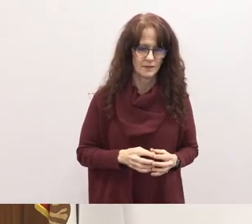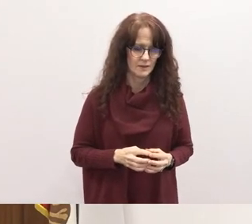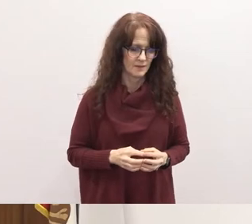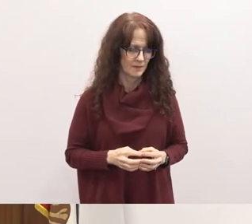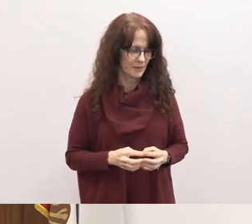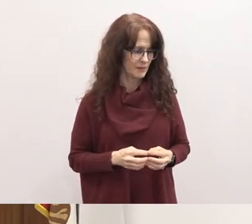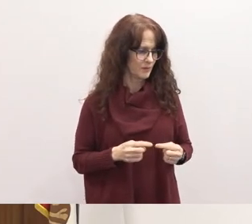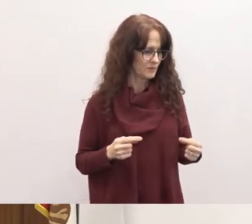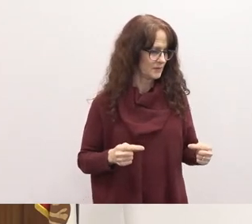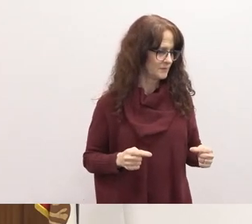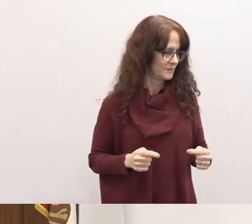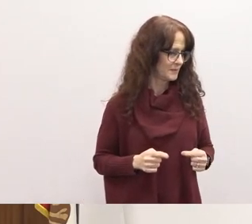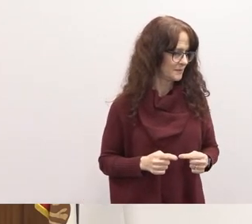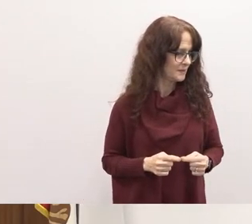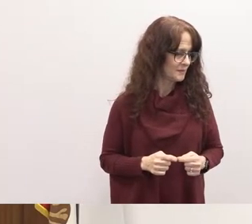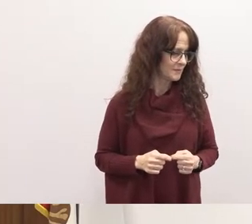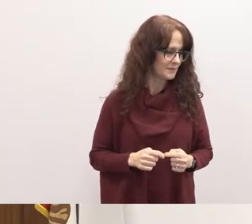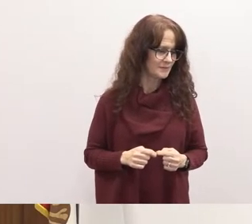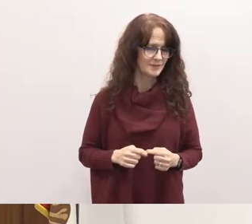Grace.